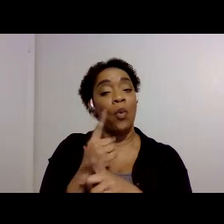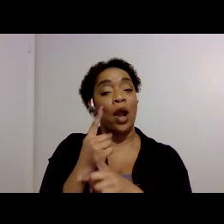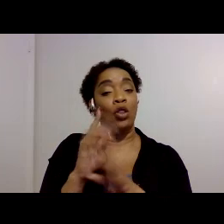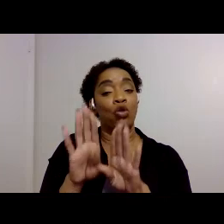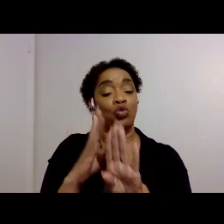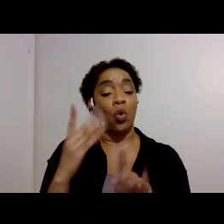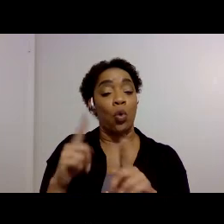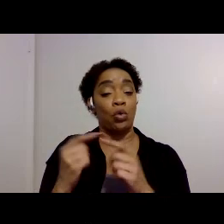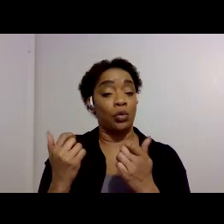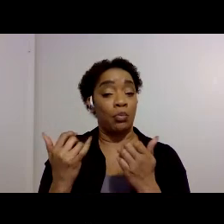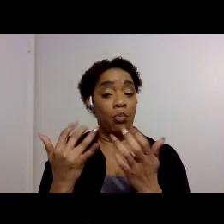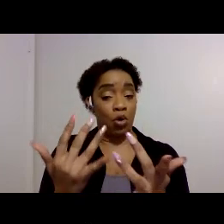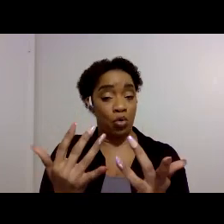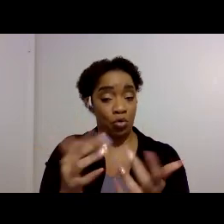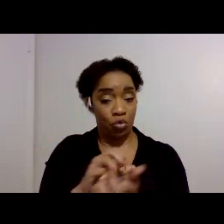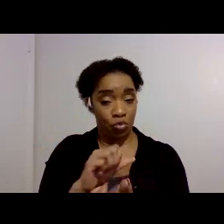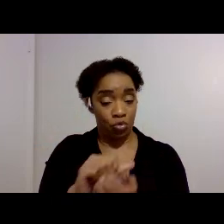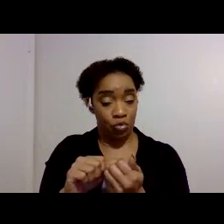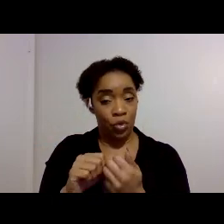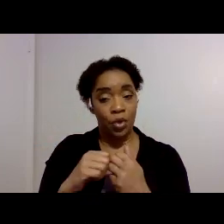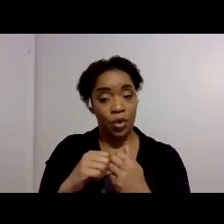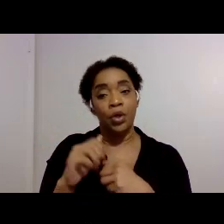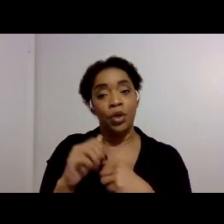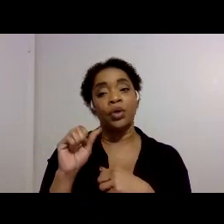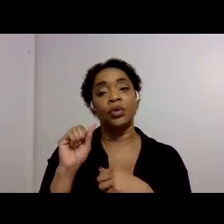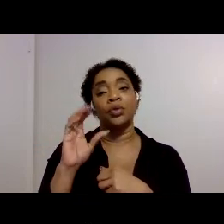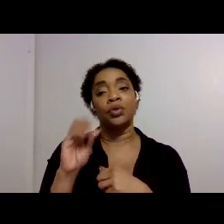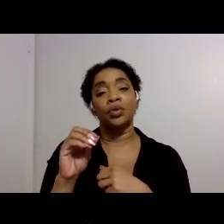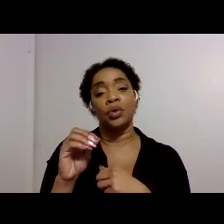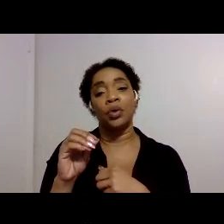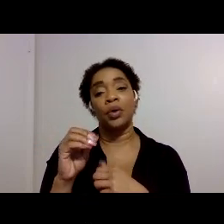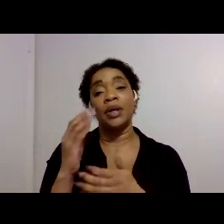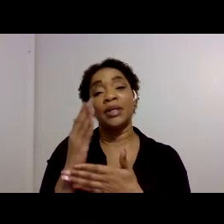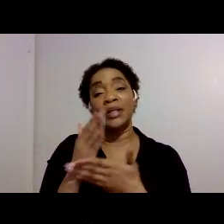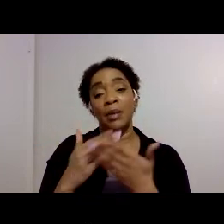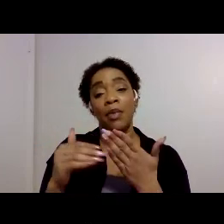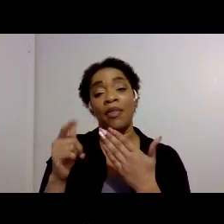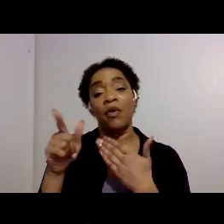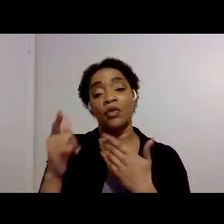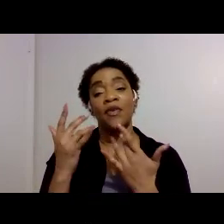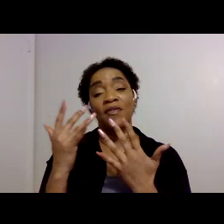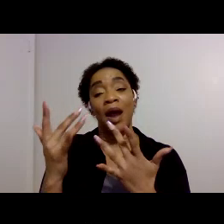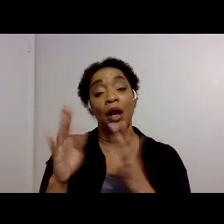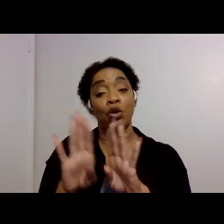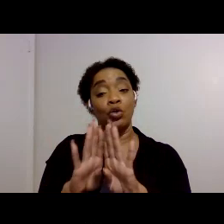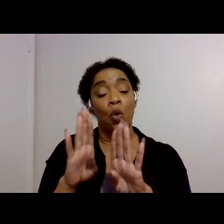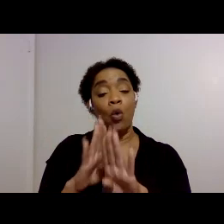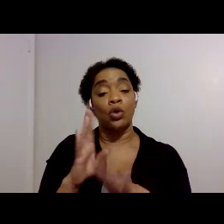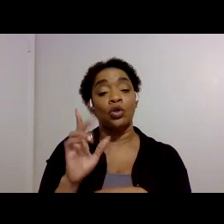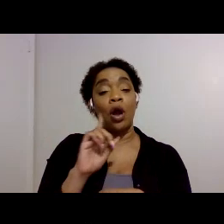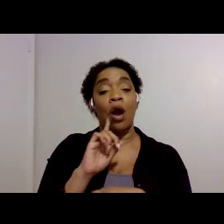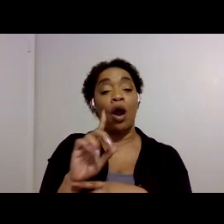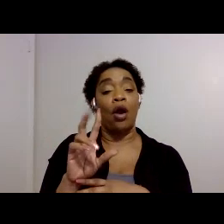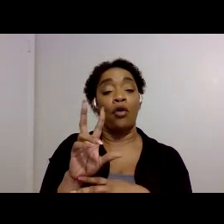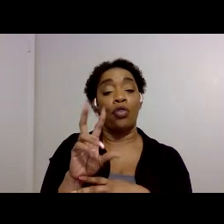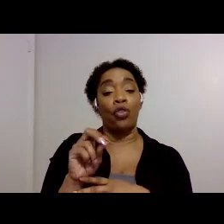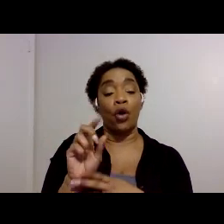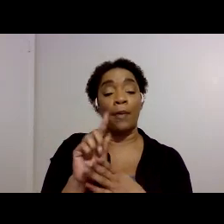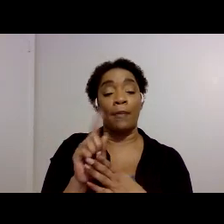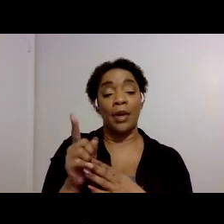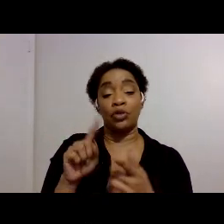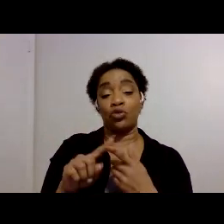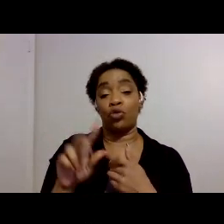ratings for actual fire doors are start at 30 minutes on up to 3 hours for some doors. Um, so if you couldn't get